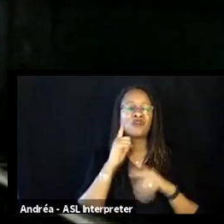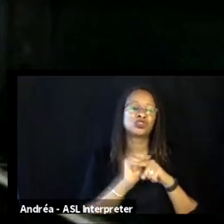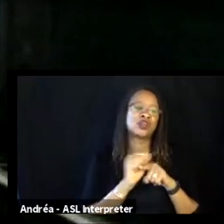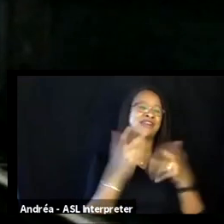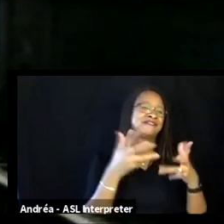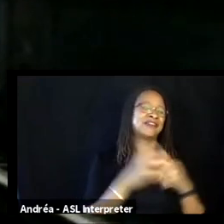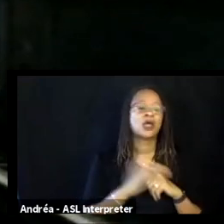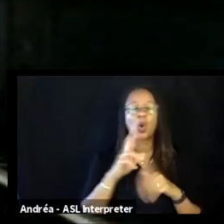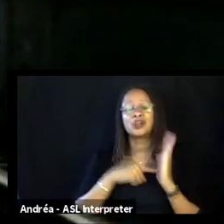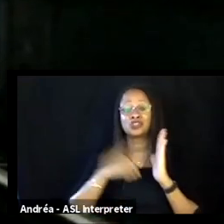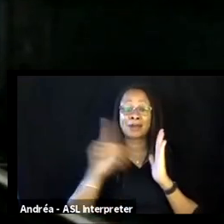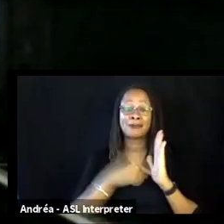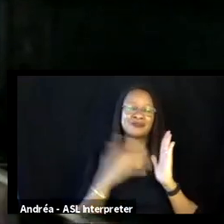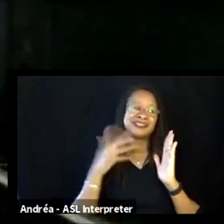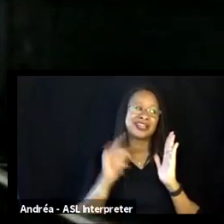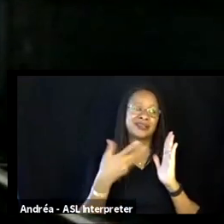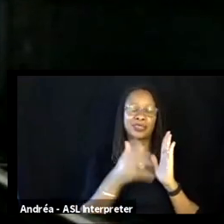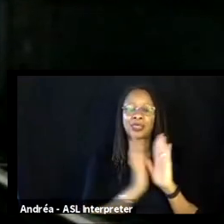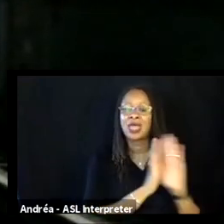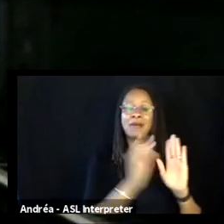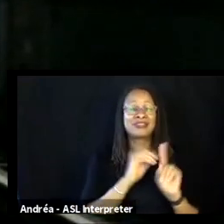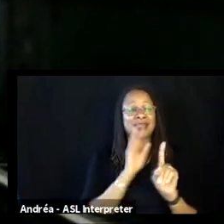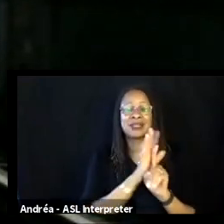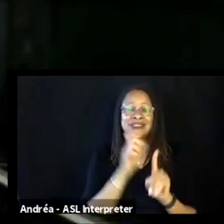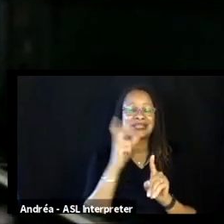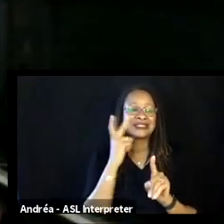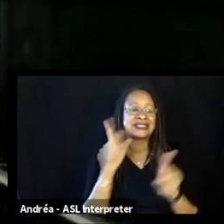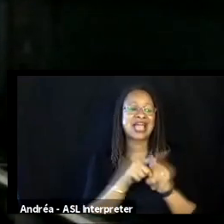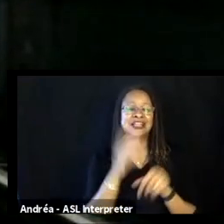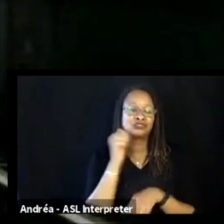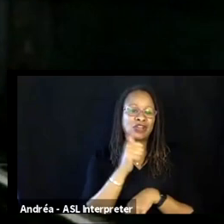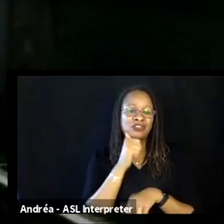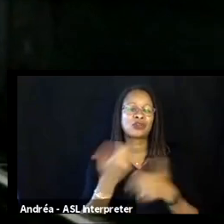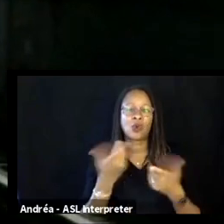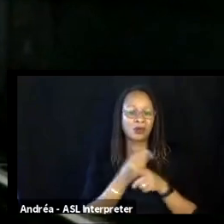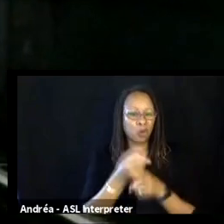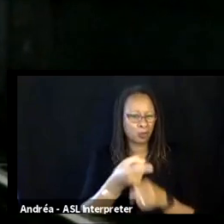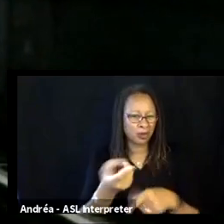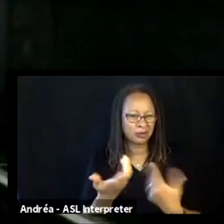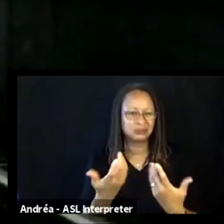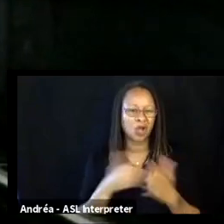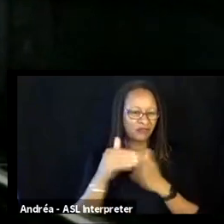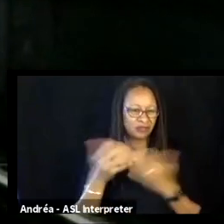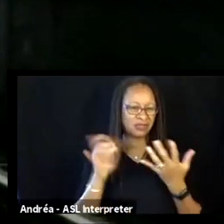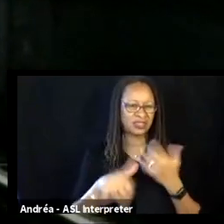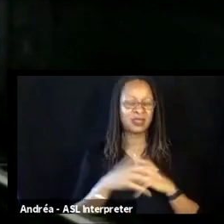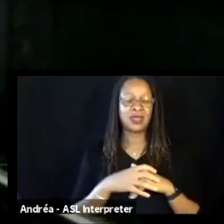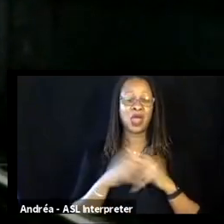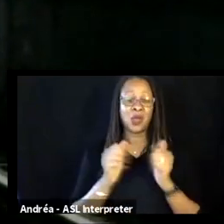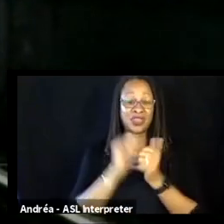for like a check mark, then I don't think that the impact is seen as regularly or like as readily rather. That said,